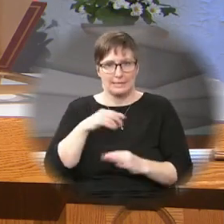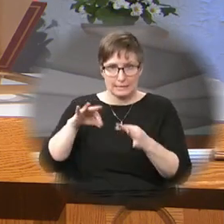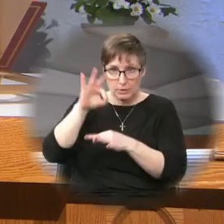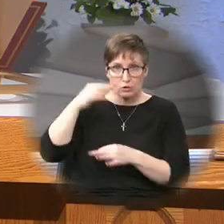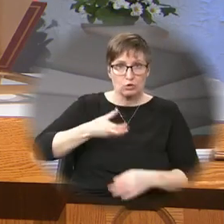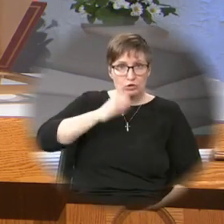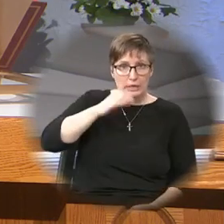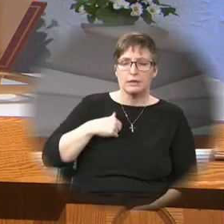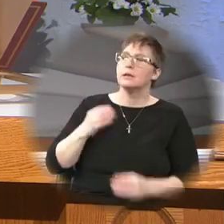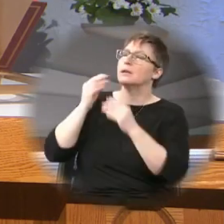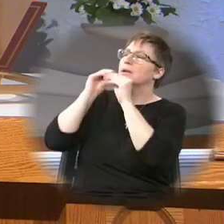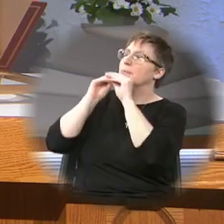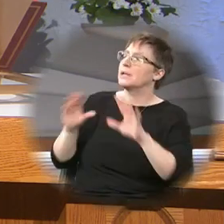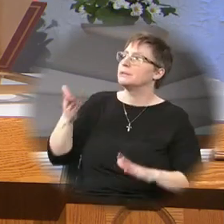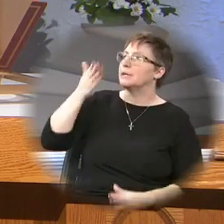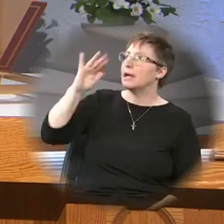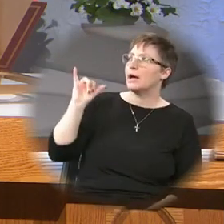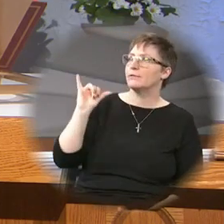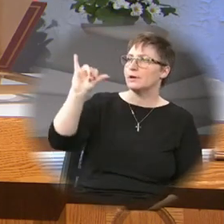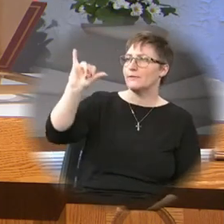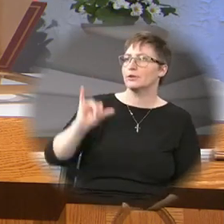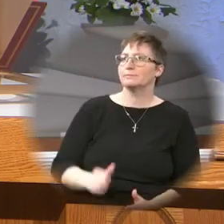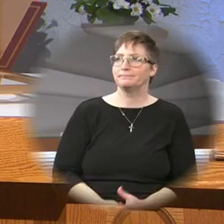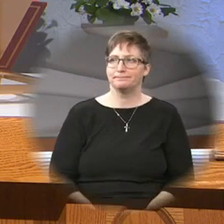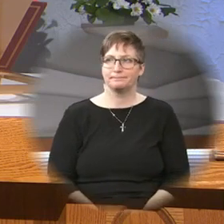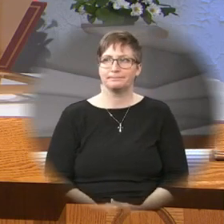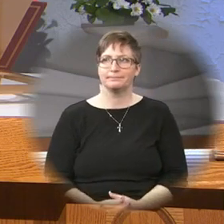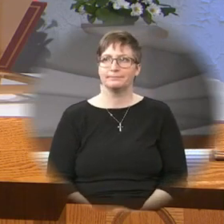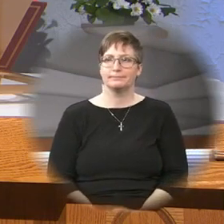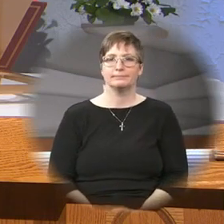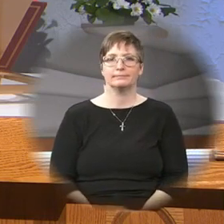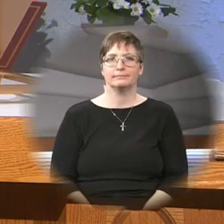spiritual drink. Blessed be God forever.